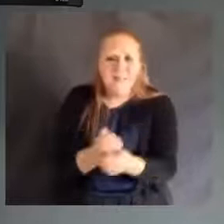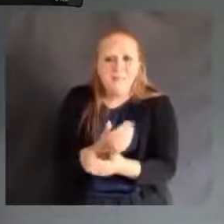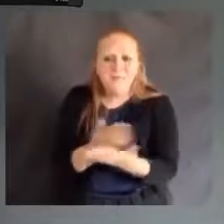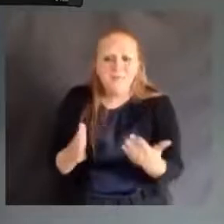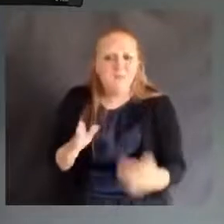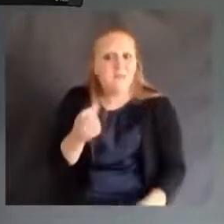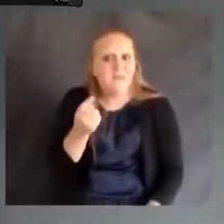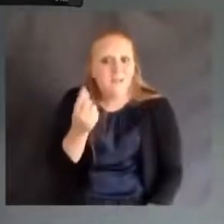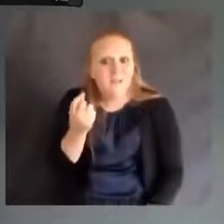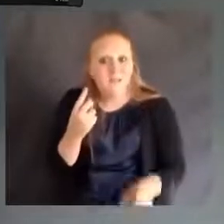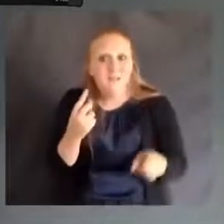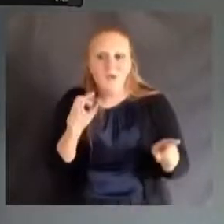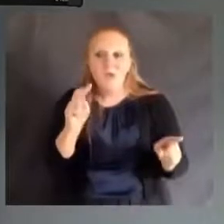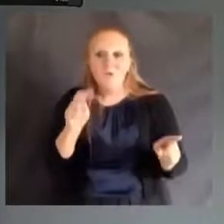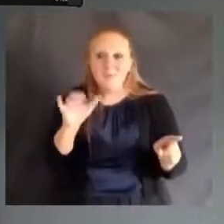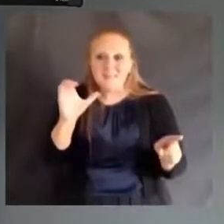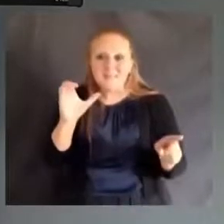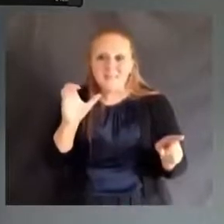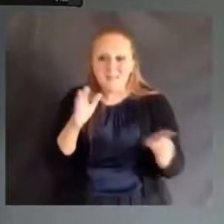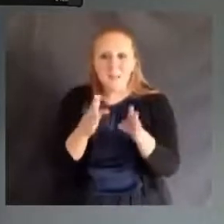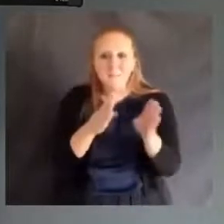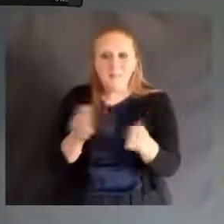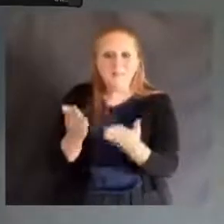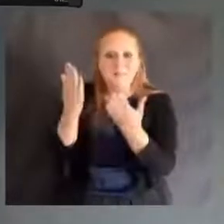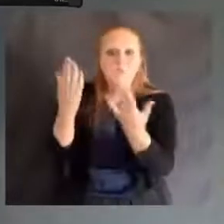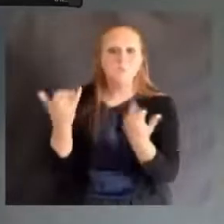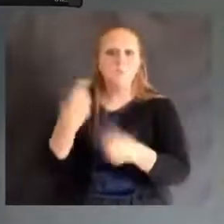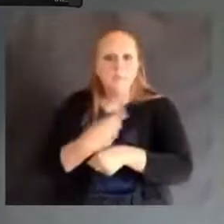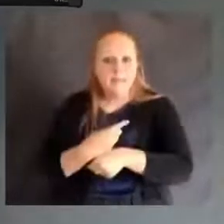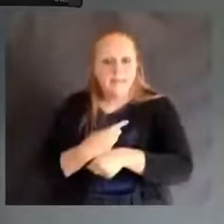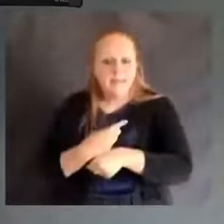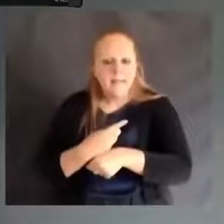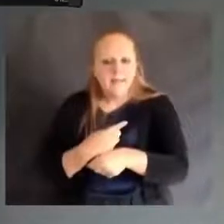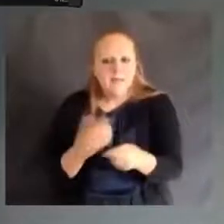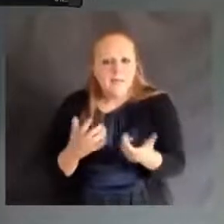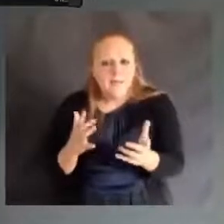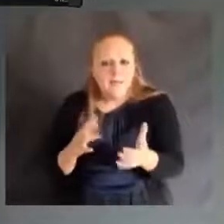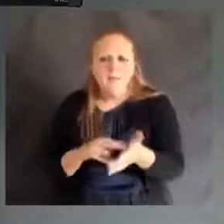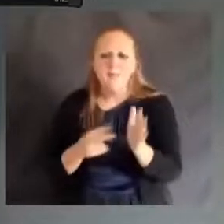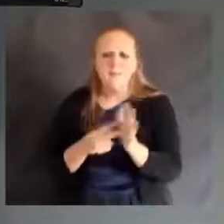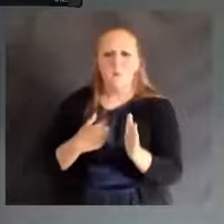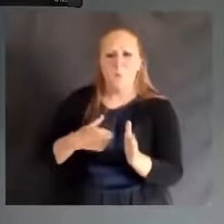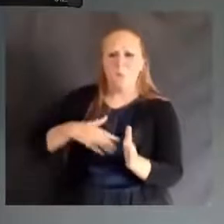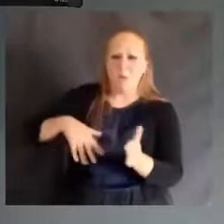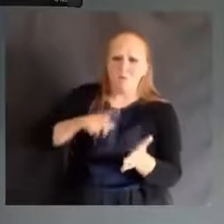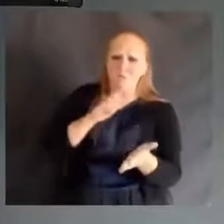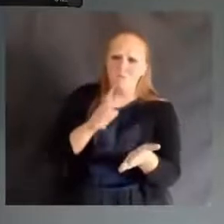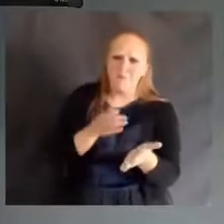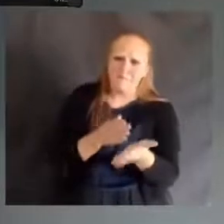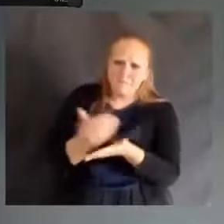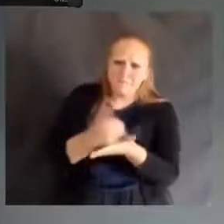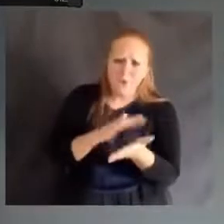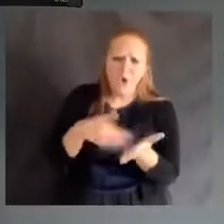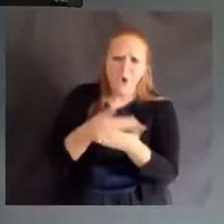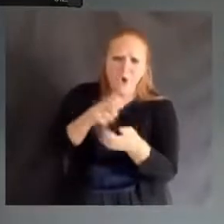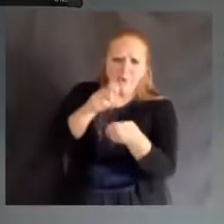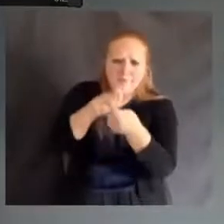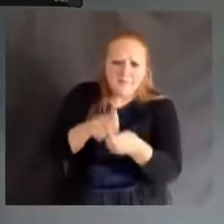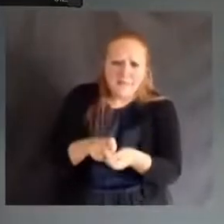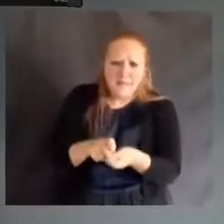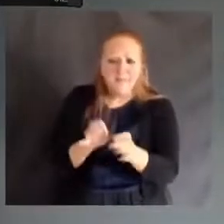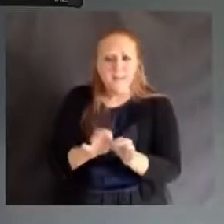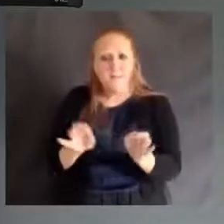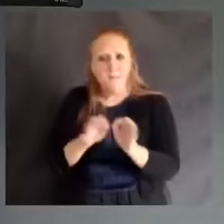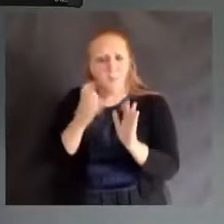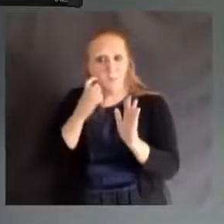submitted today in broad strokes. We've been talking to all of the districts, but you have to see what the details of the plan are, and you have to see maybe some of the facts